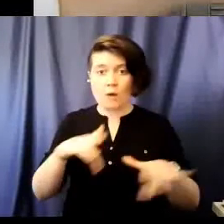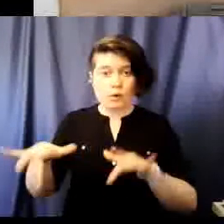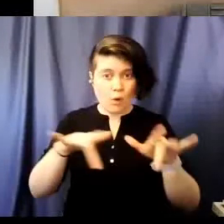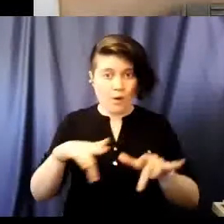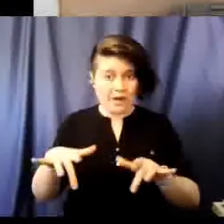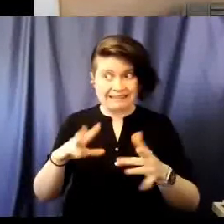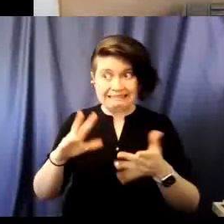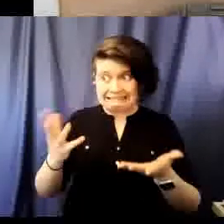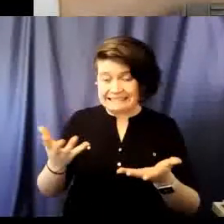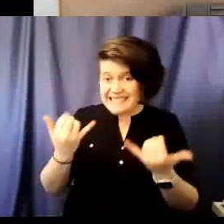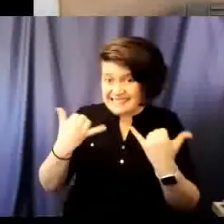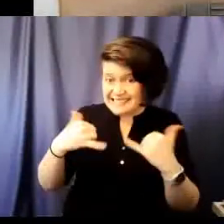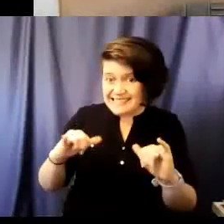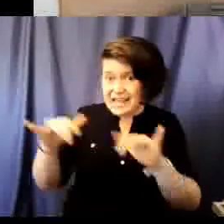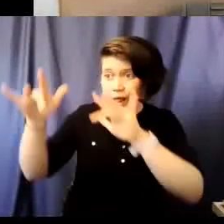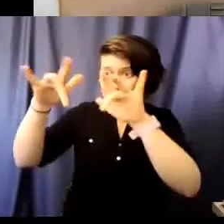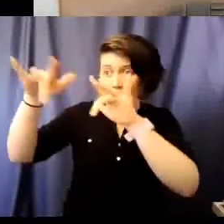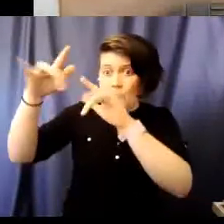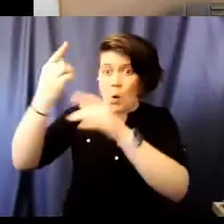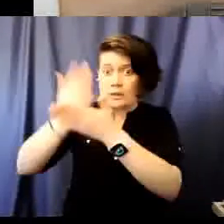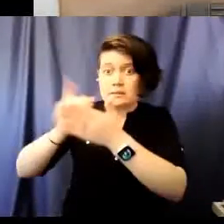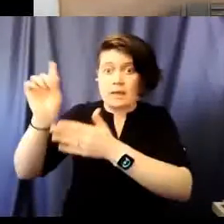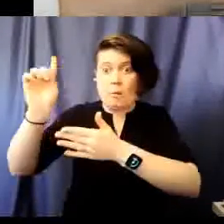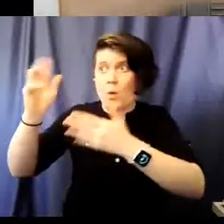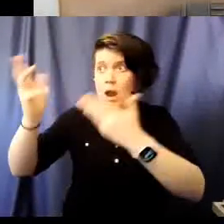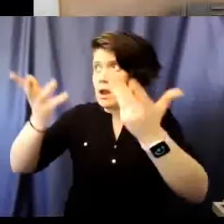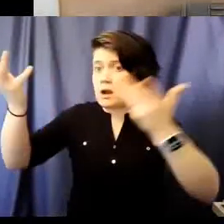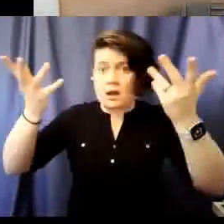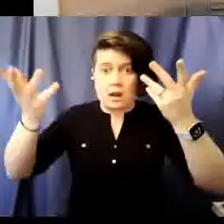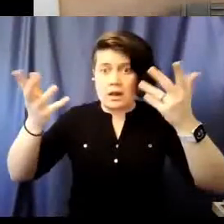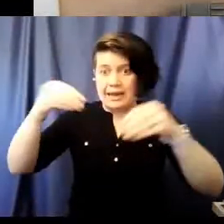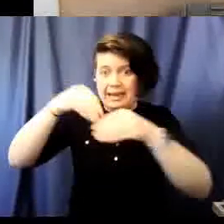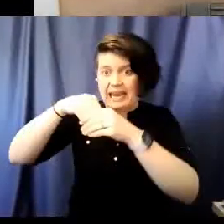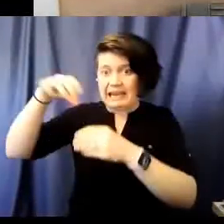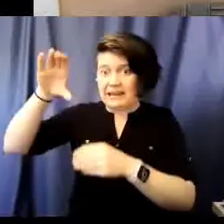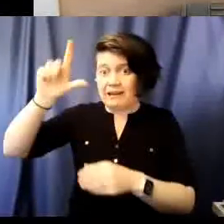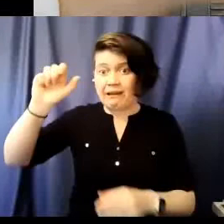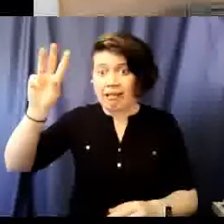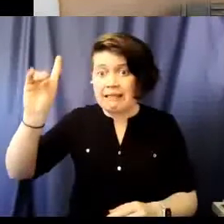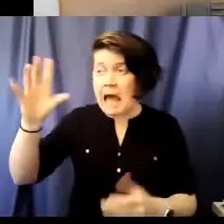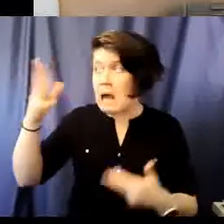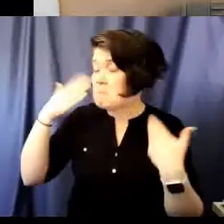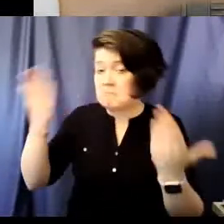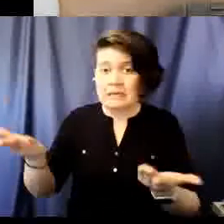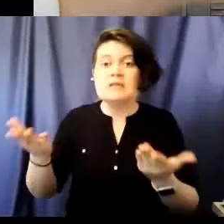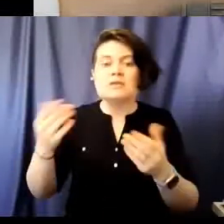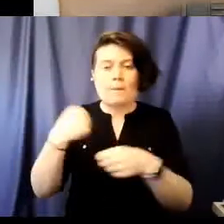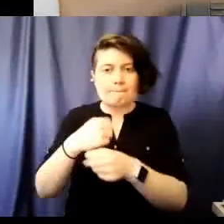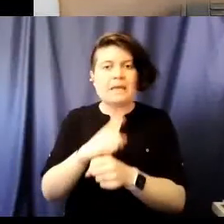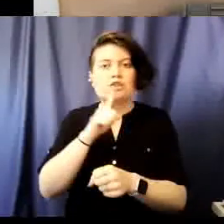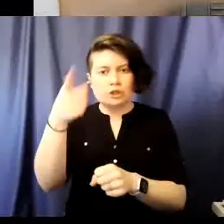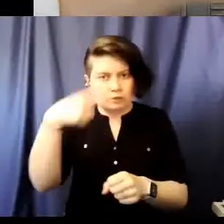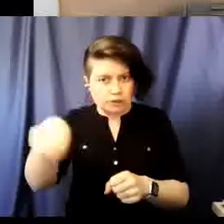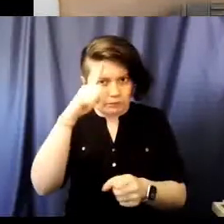recorded somewhere, so we need to do our own due diligence when it comes to those privacy concerns. And so Victoria has already put in some of